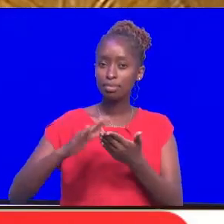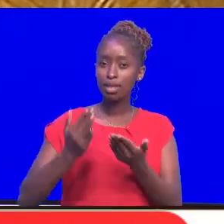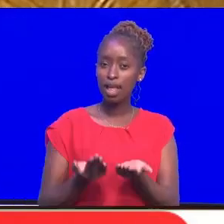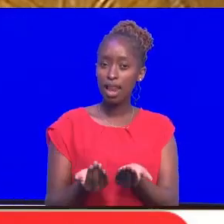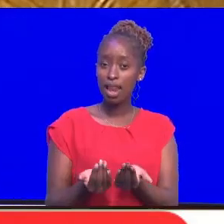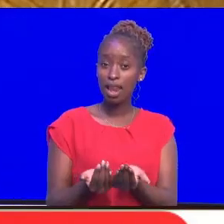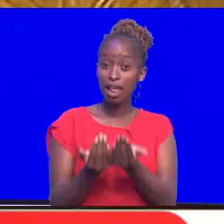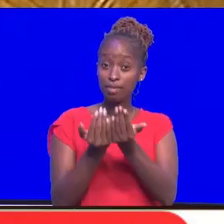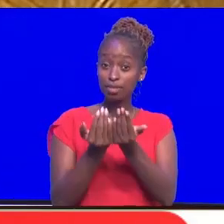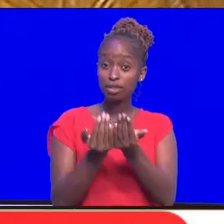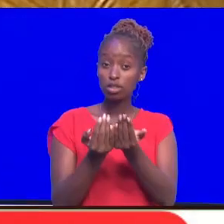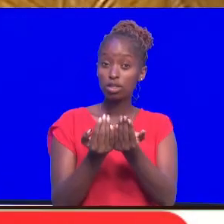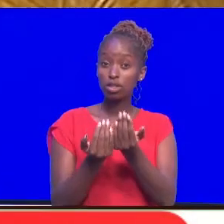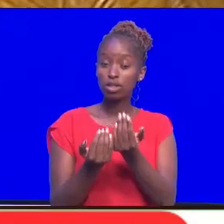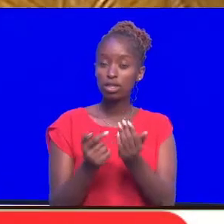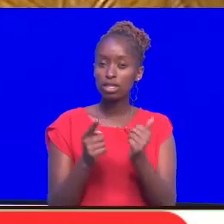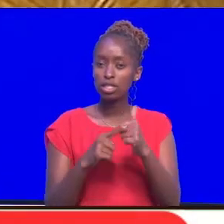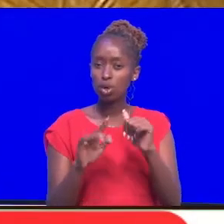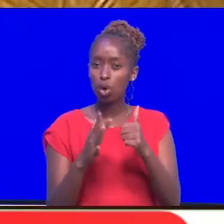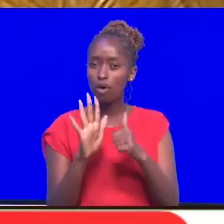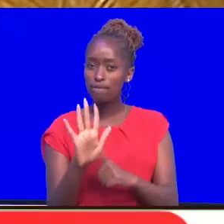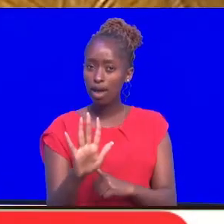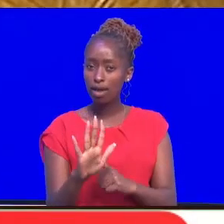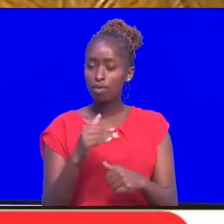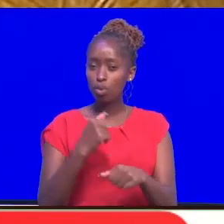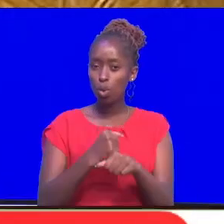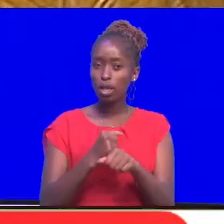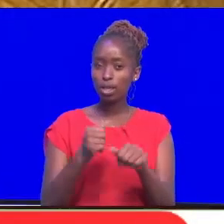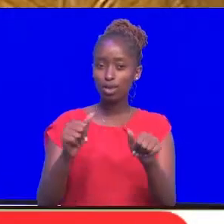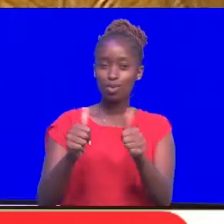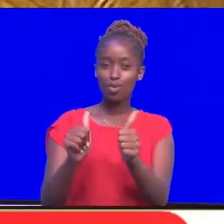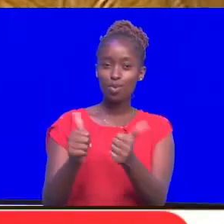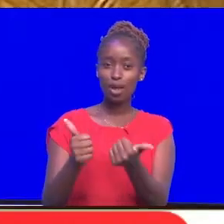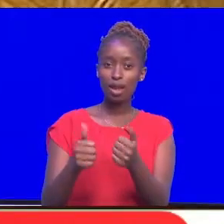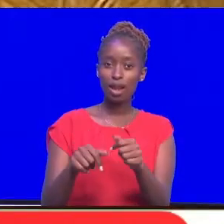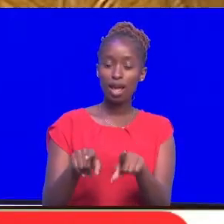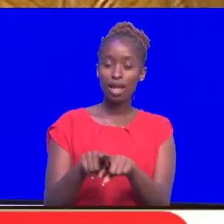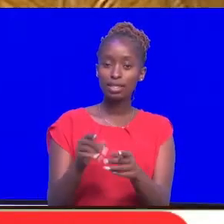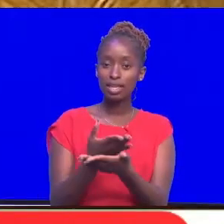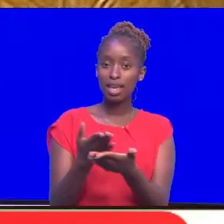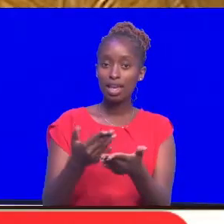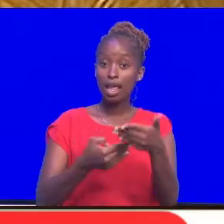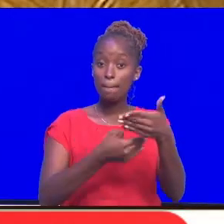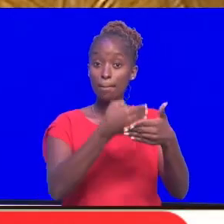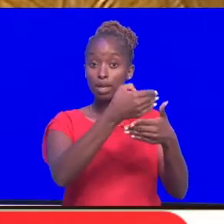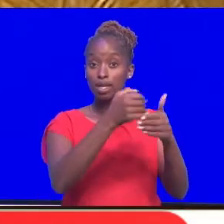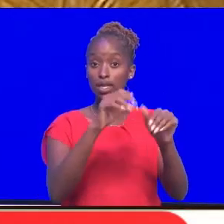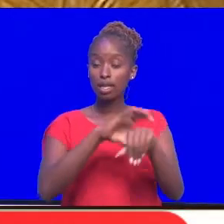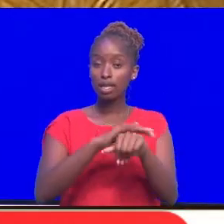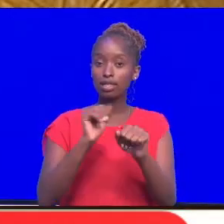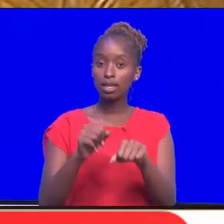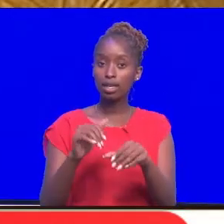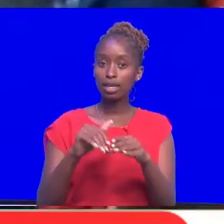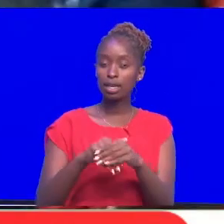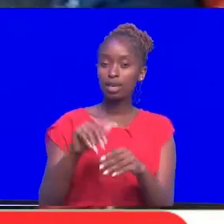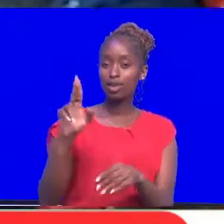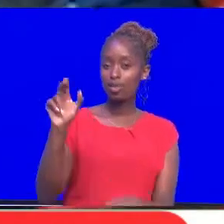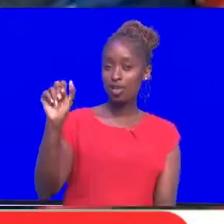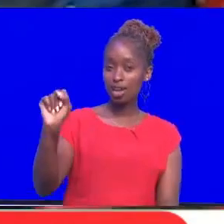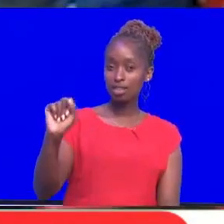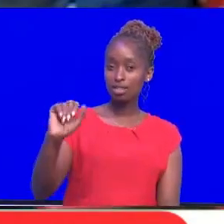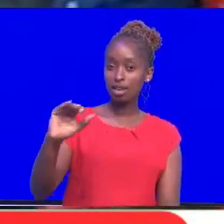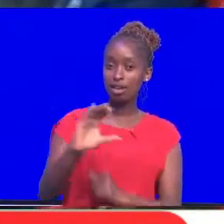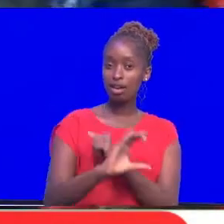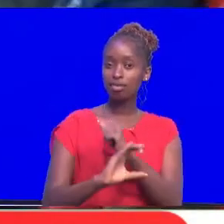six or five, all working as efficiently as any building you can find in Manhattan in the US.